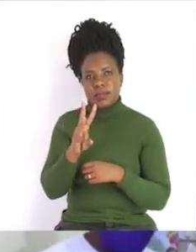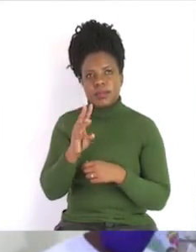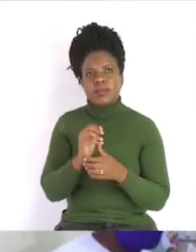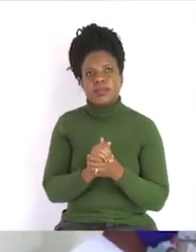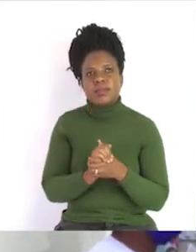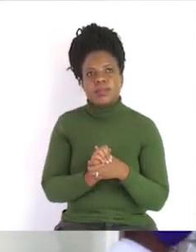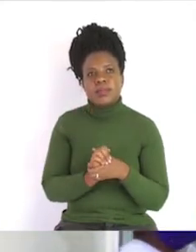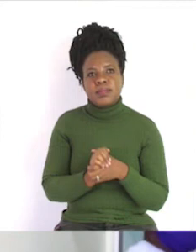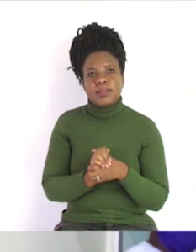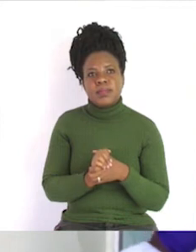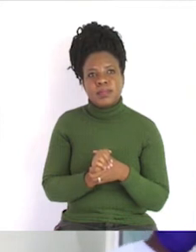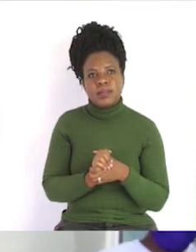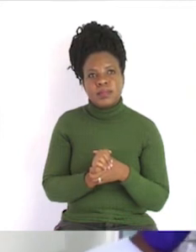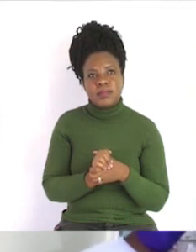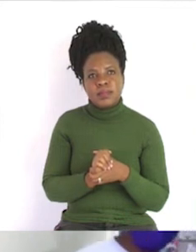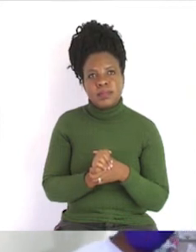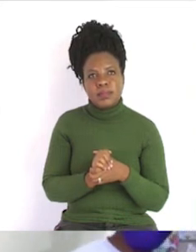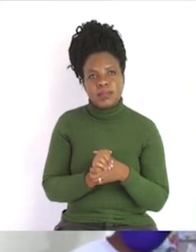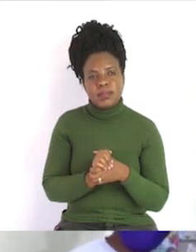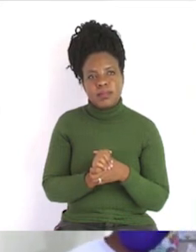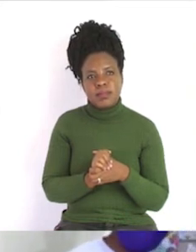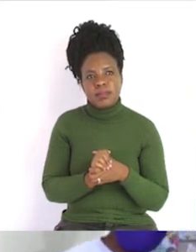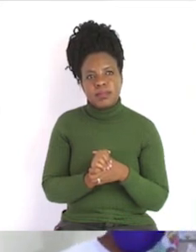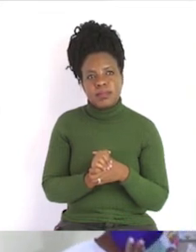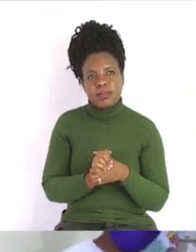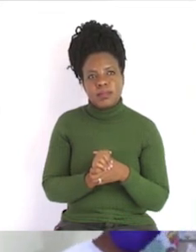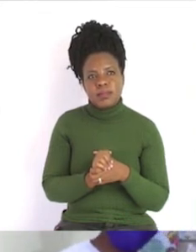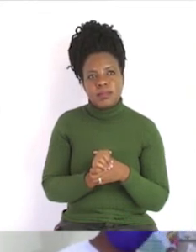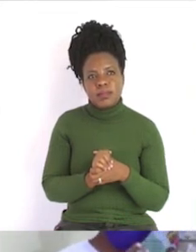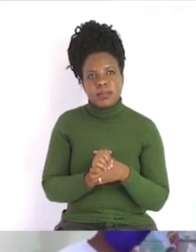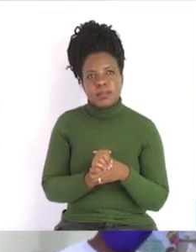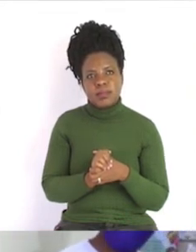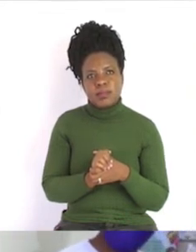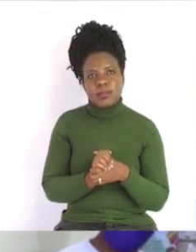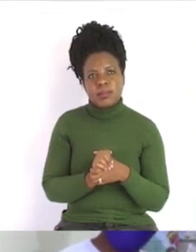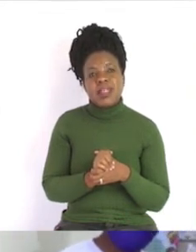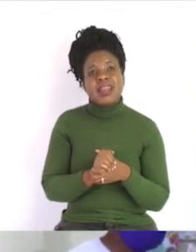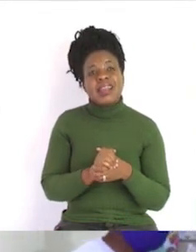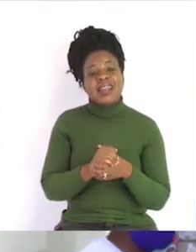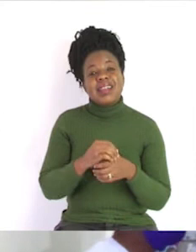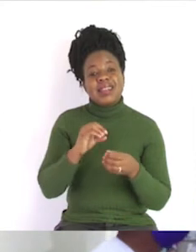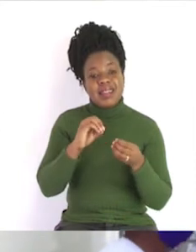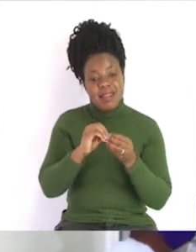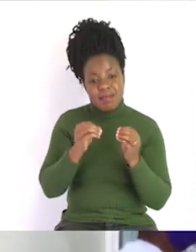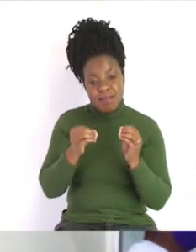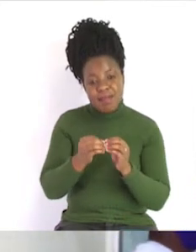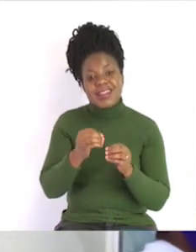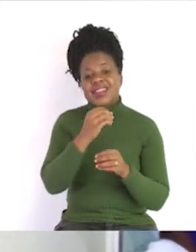Now, depending on the position of these numbers, they have different names. All right.